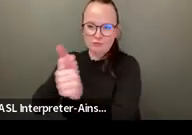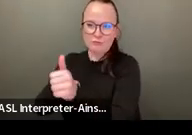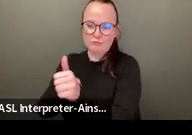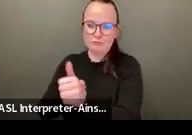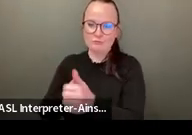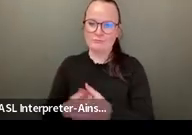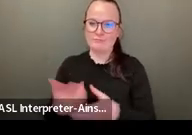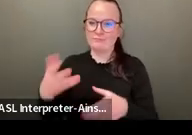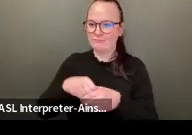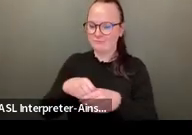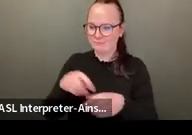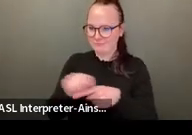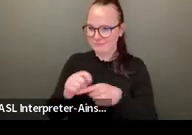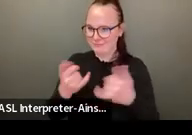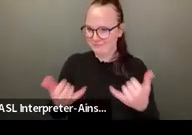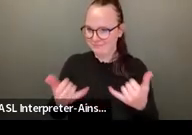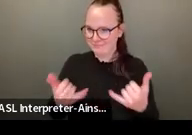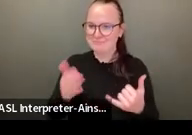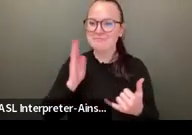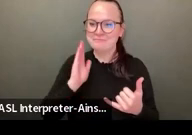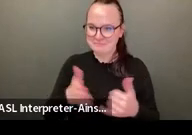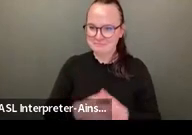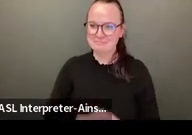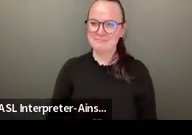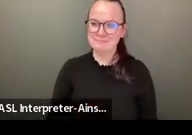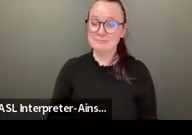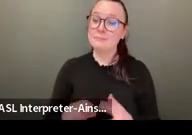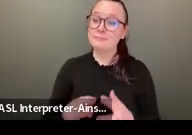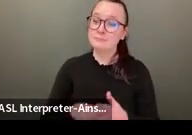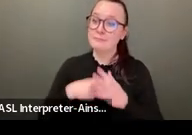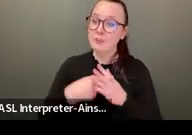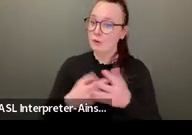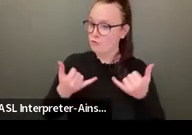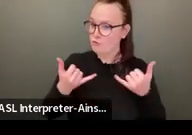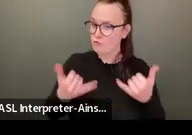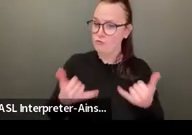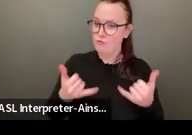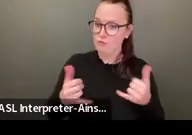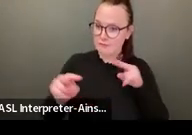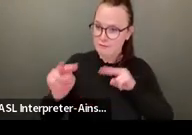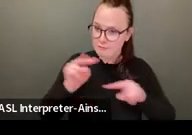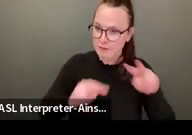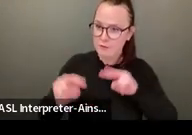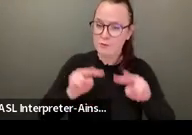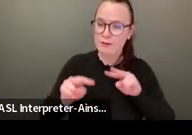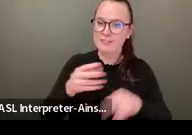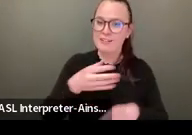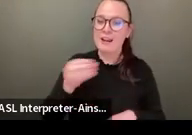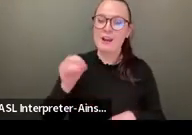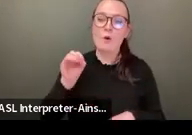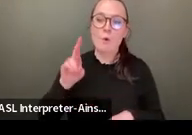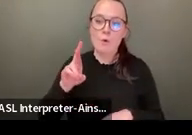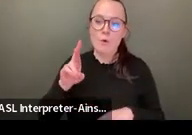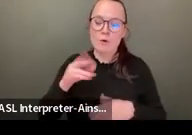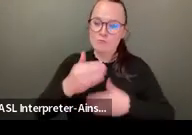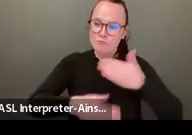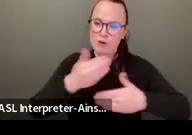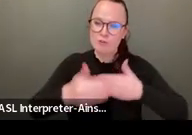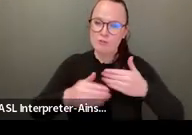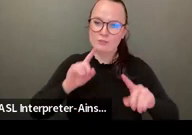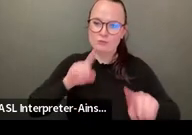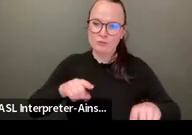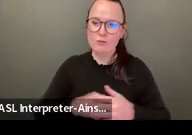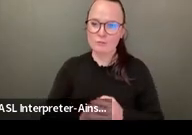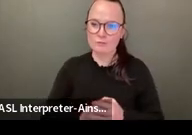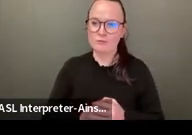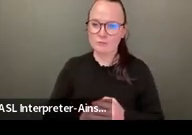of this training today. But starting with those current evaluation and or the progress results, right? So how does